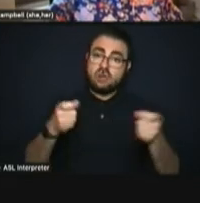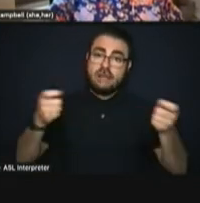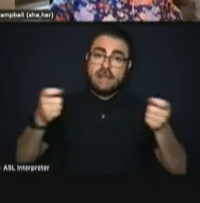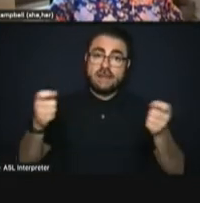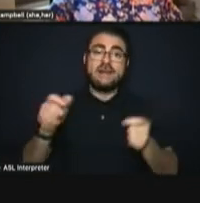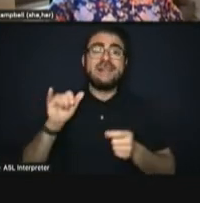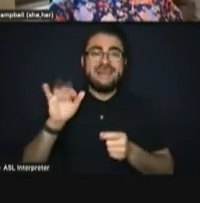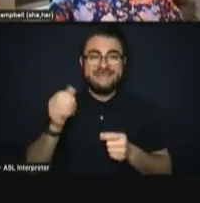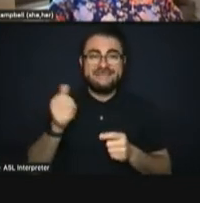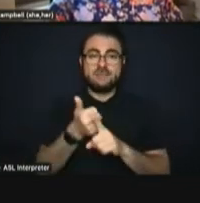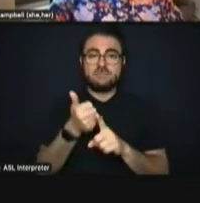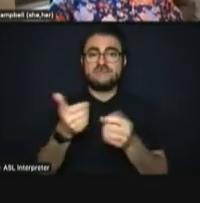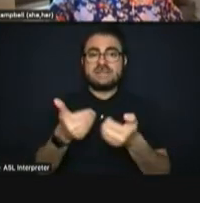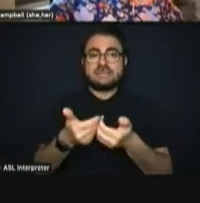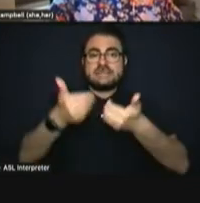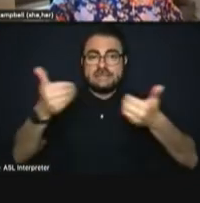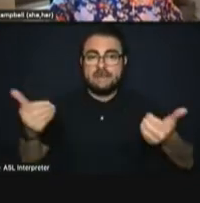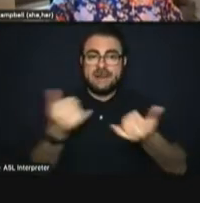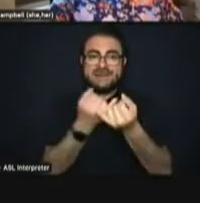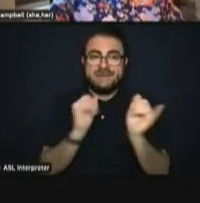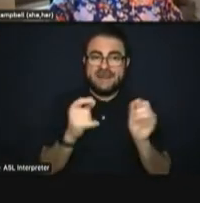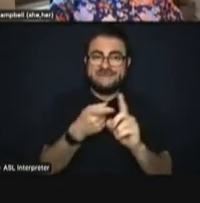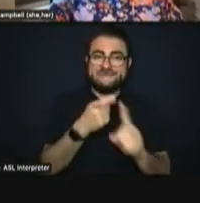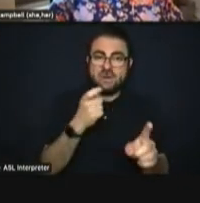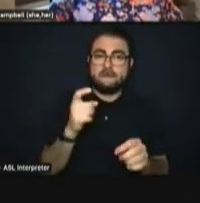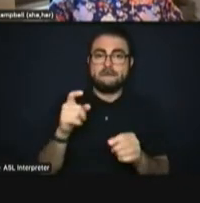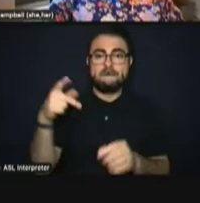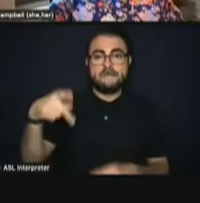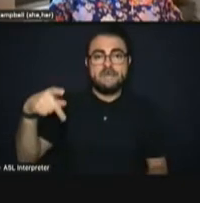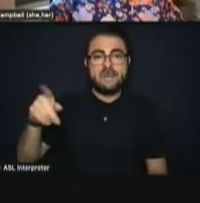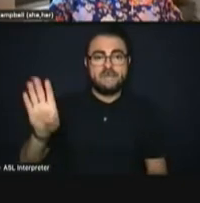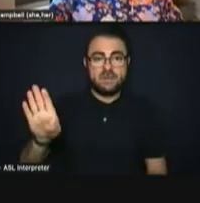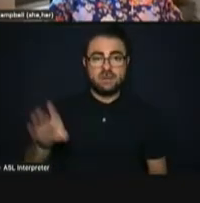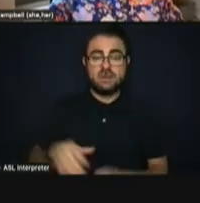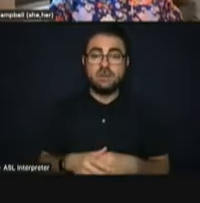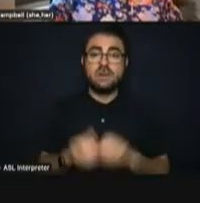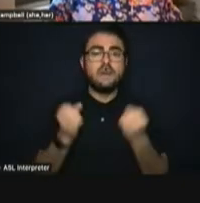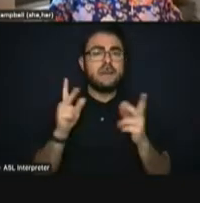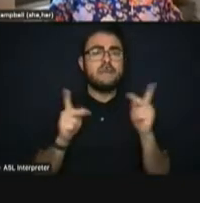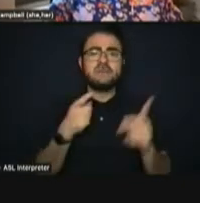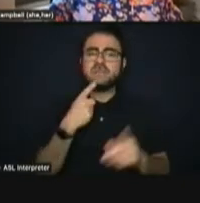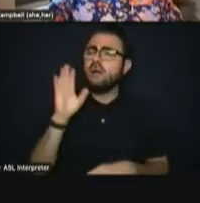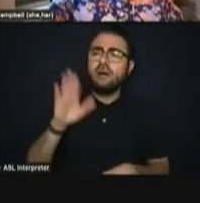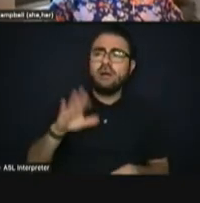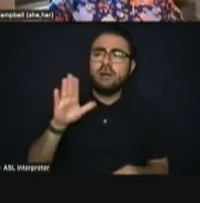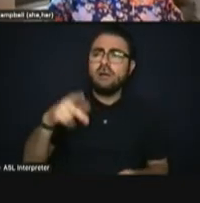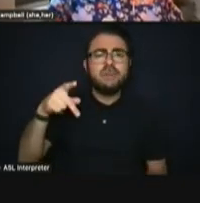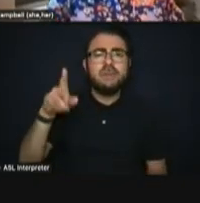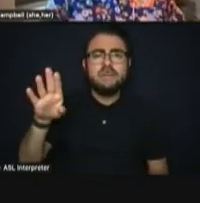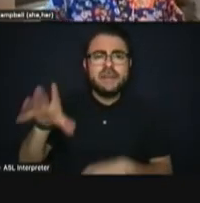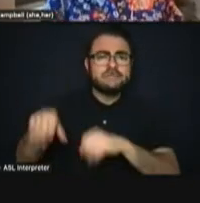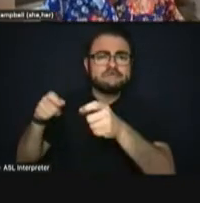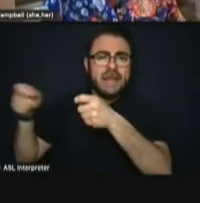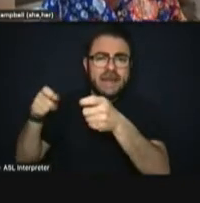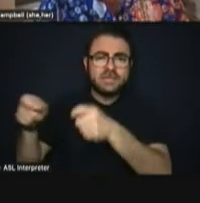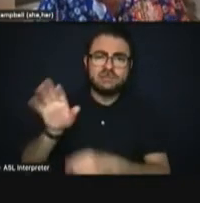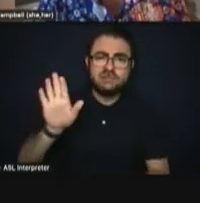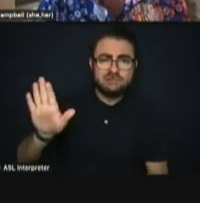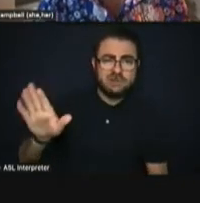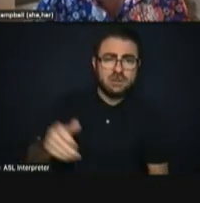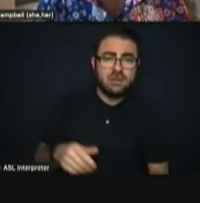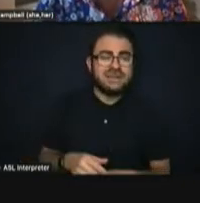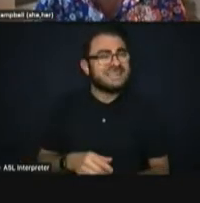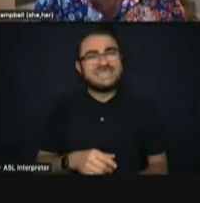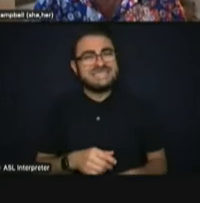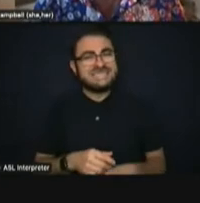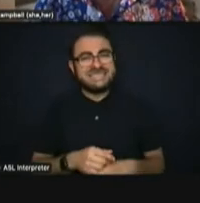of the police bureau. I wouldn't want the, a lot of people say, just let the police bureau manage. And I'm like, no, even though they have good analysts and